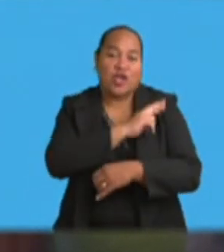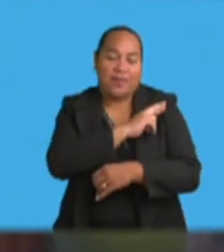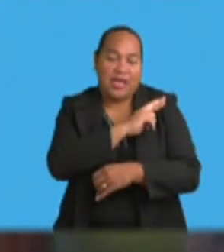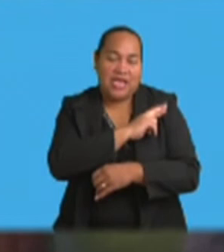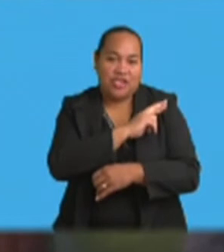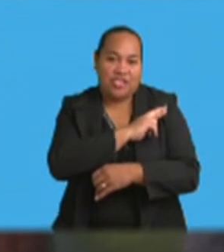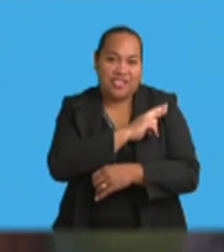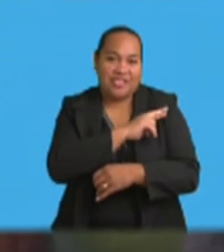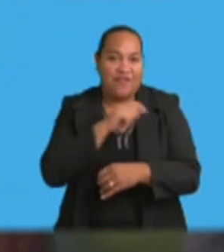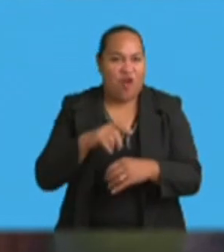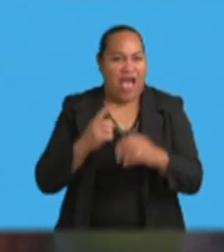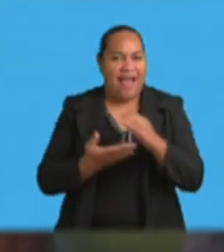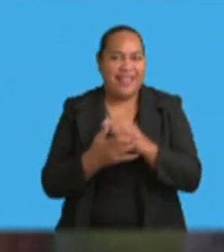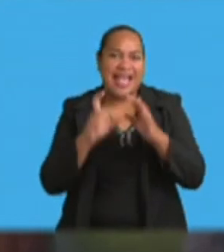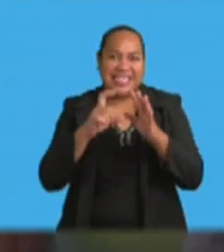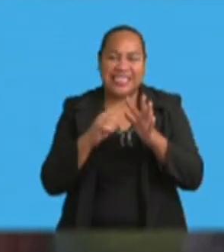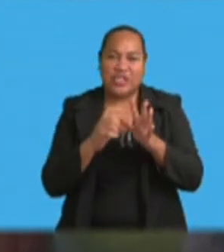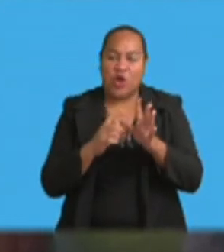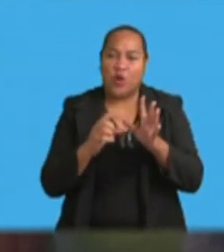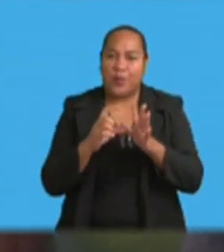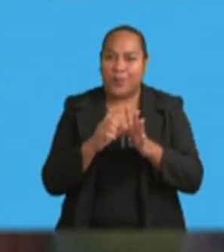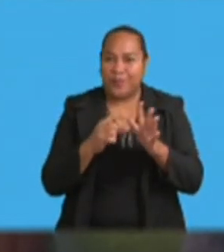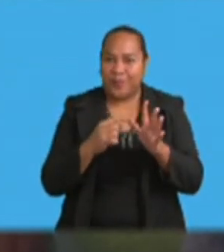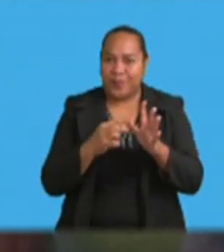Speaker, that has been done, and we are